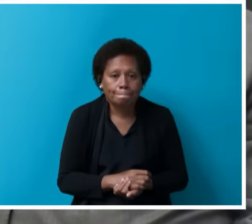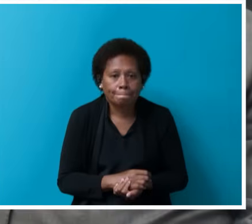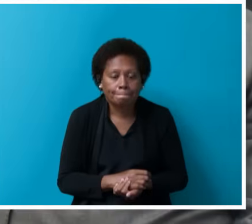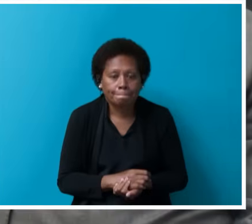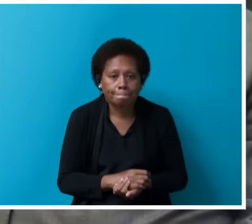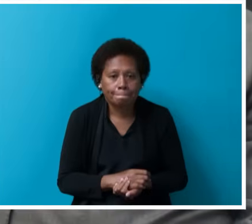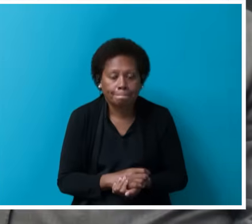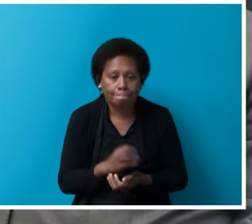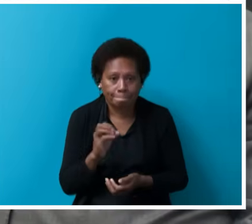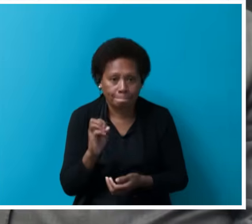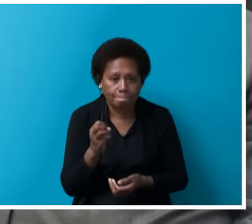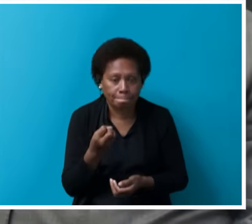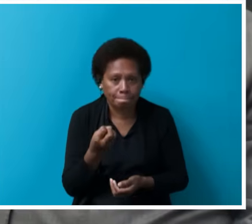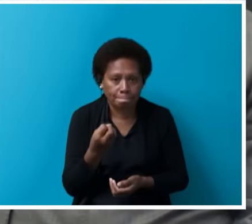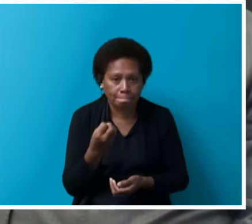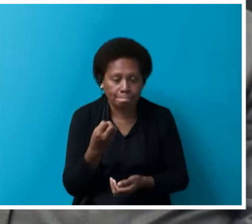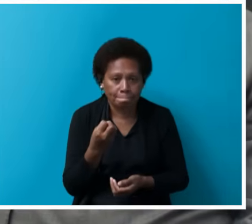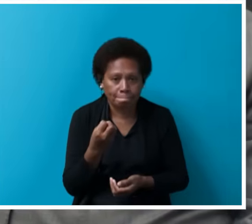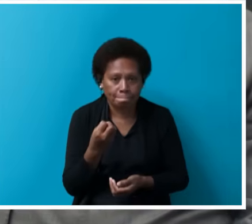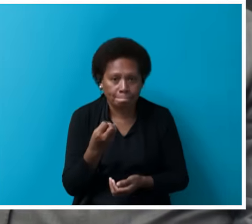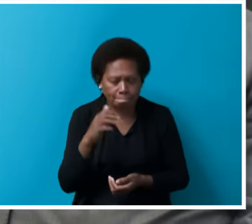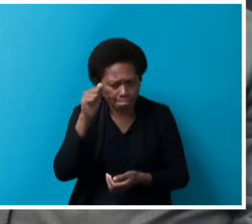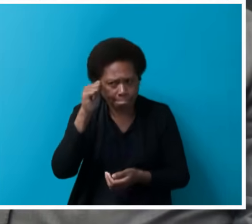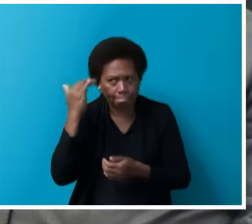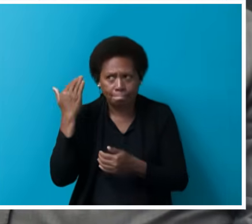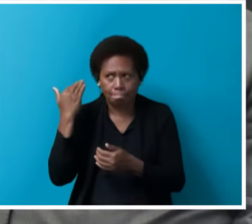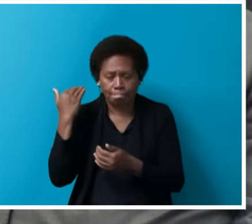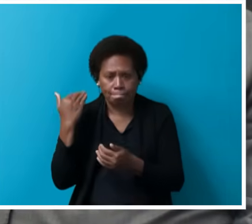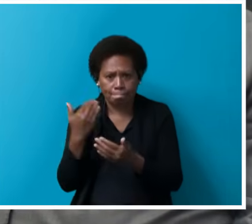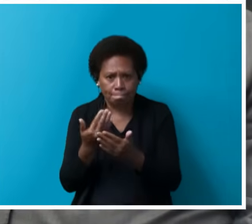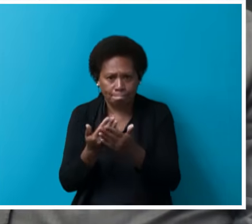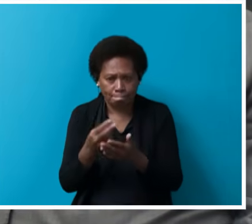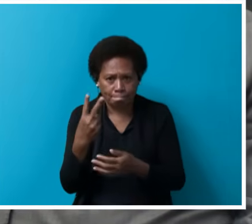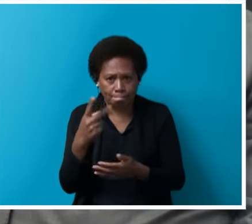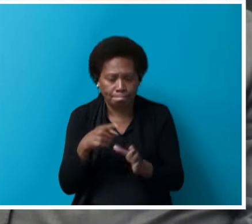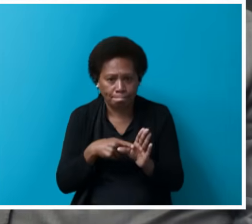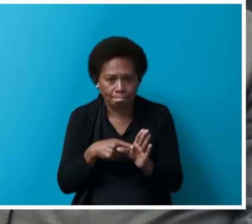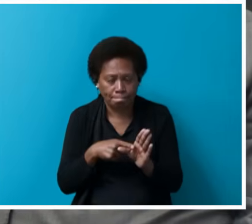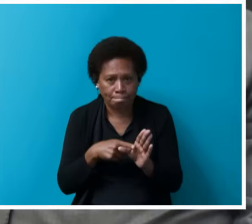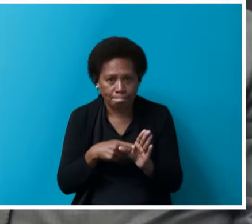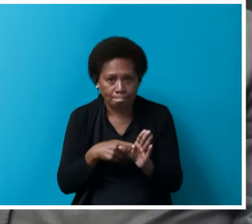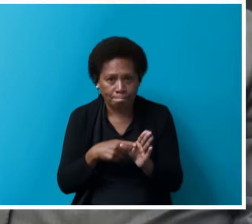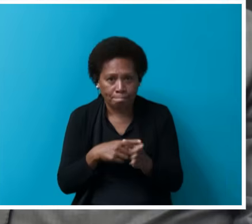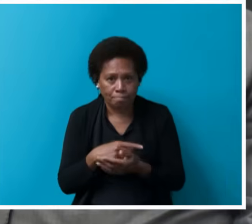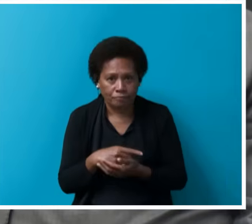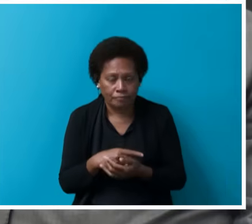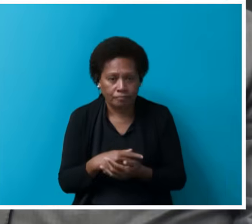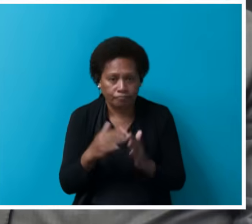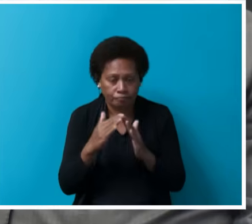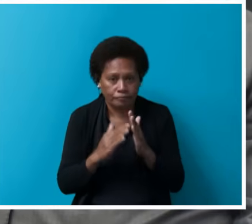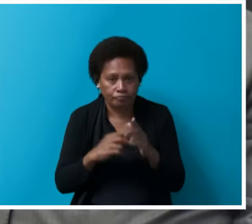2 years. We've increased formal sector employment by about